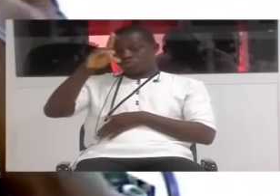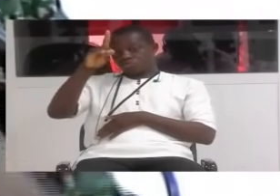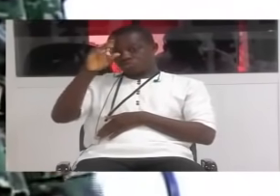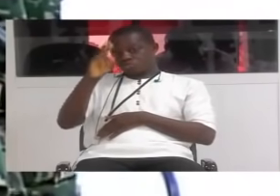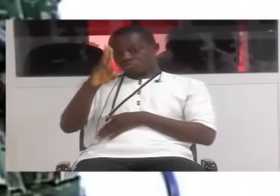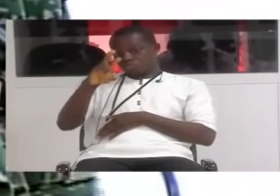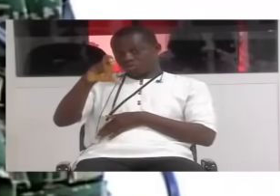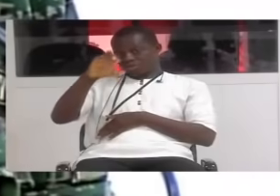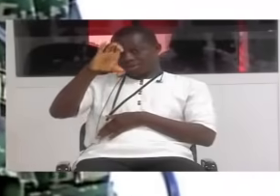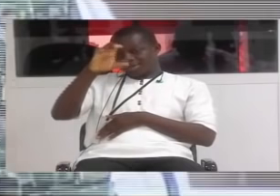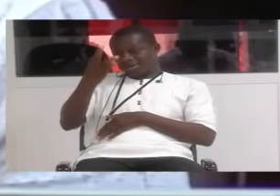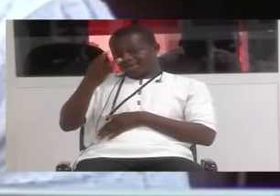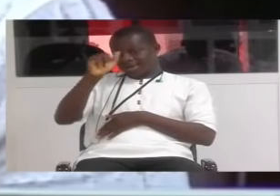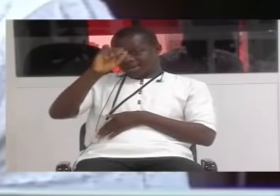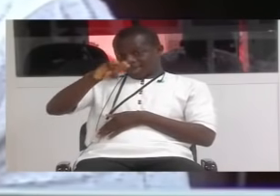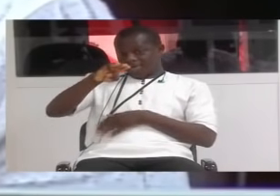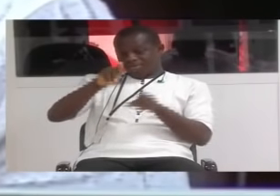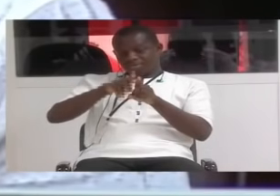that,